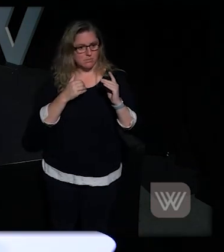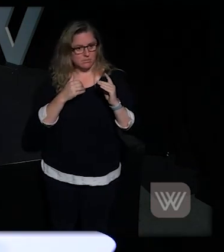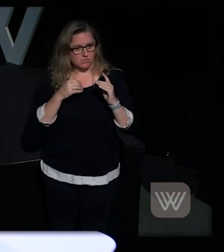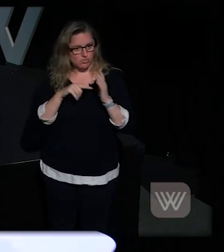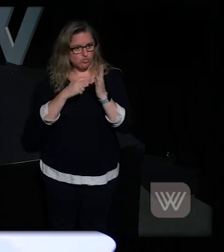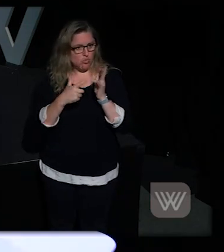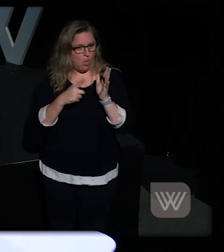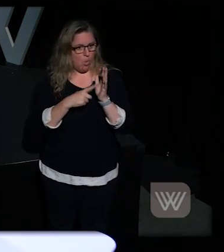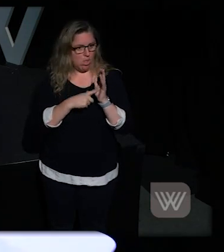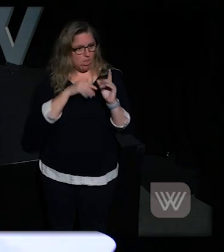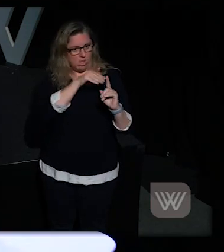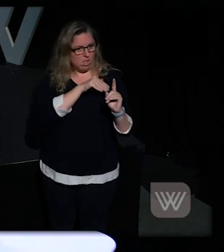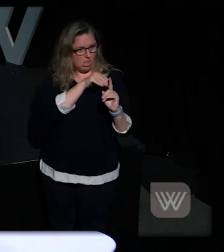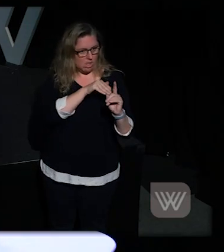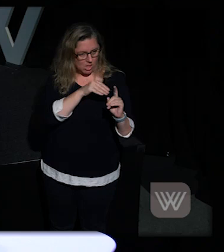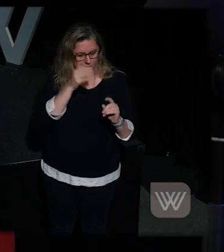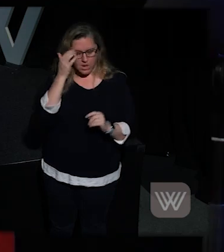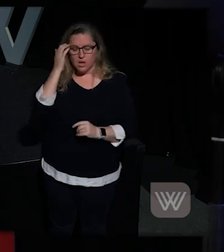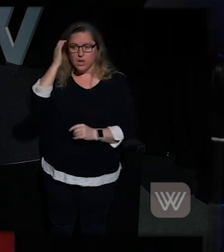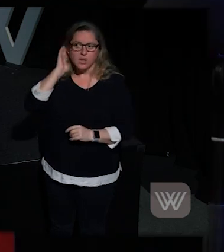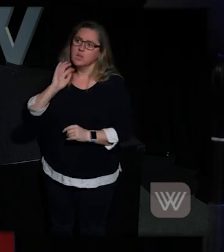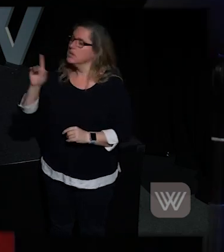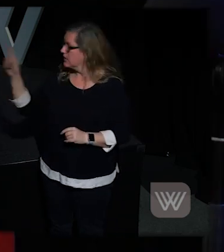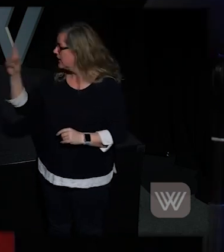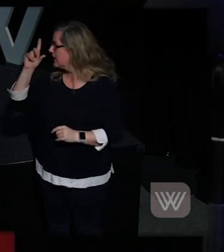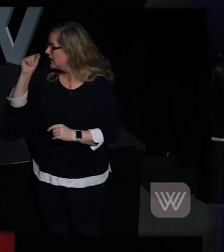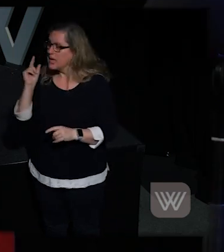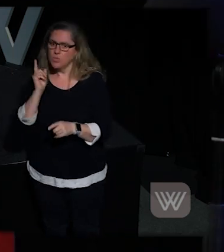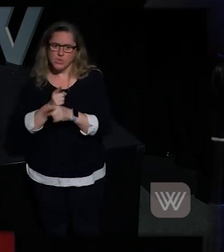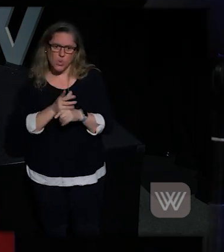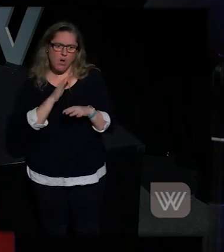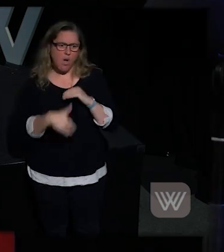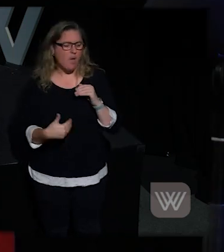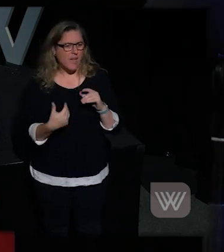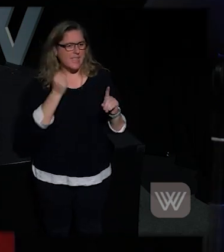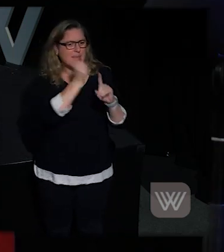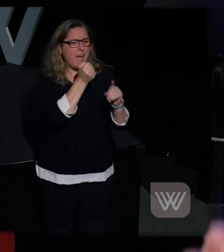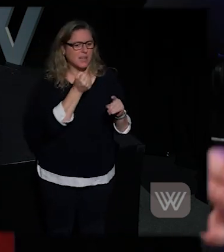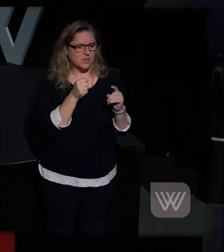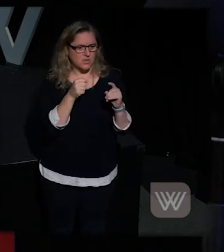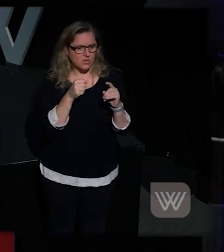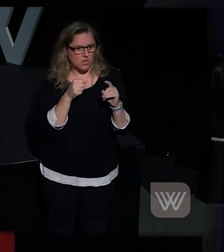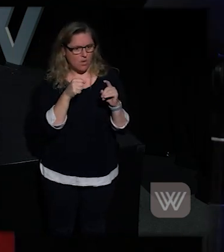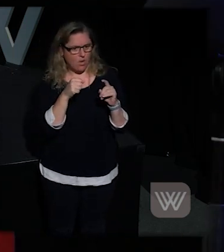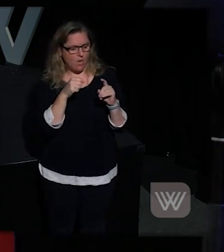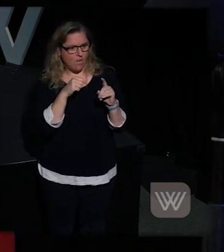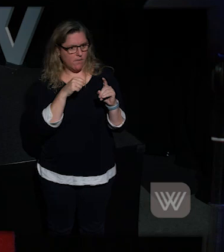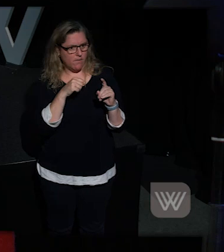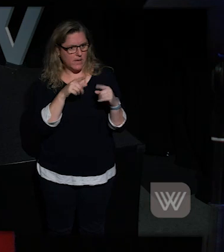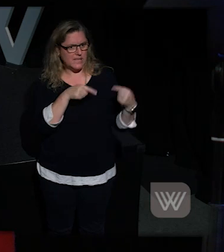we go to the not just extreme trolling but the extreme impacts of trolling? Yes. Can you talk to us about what happened